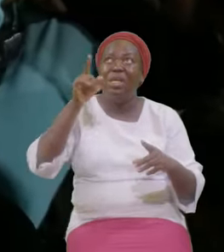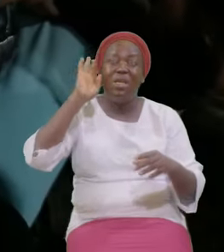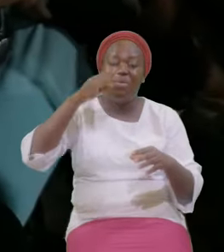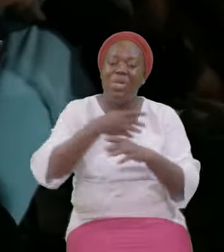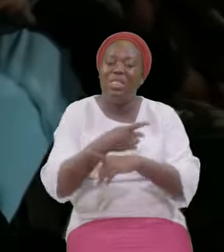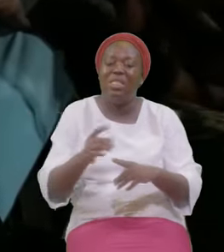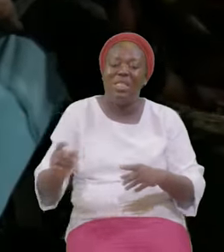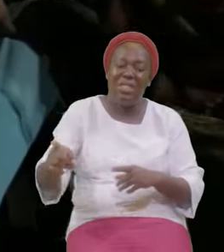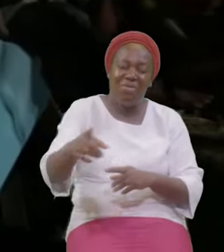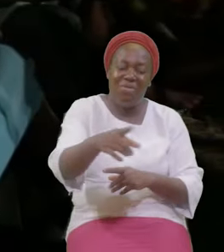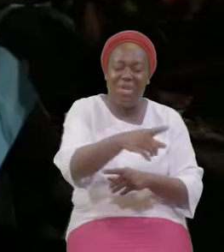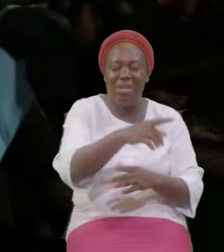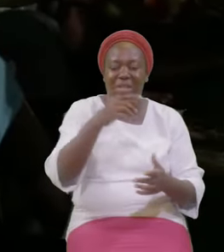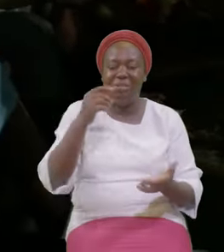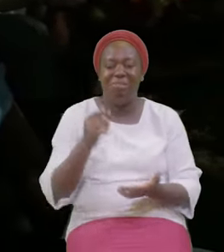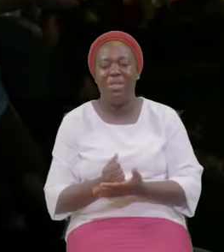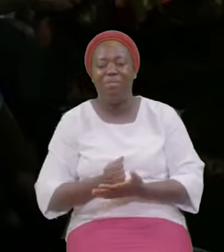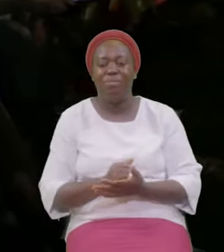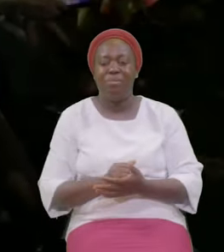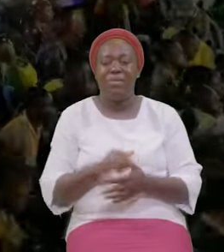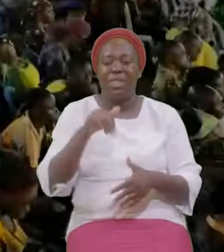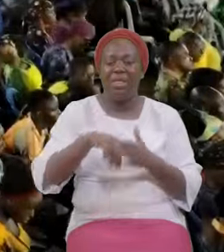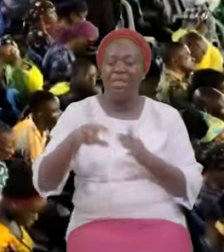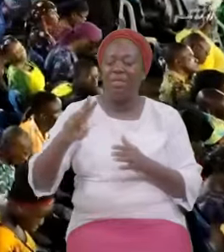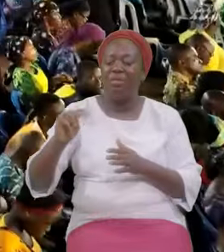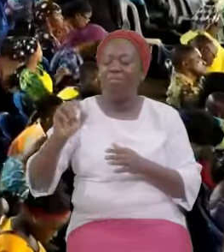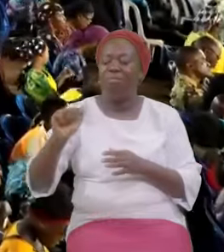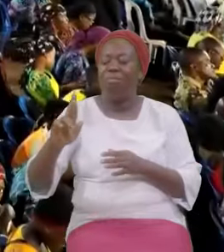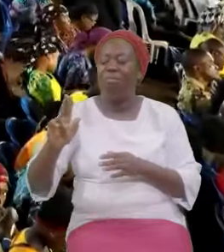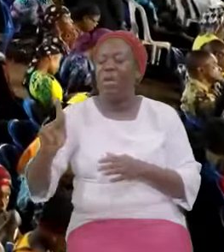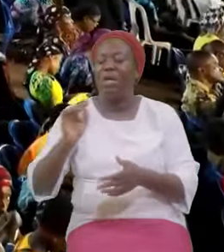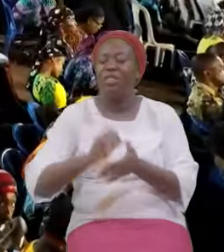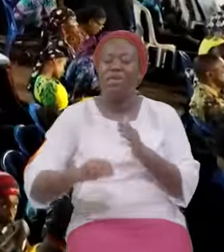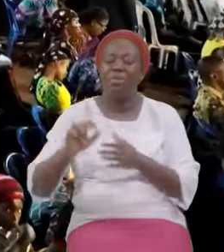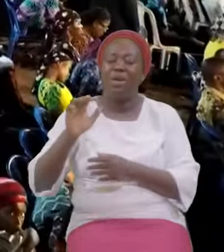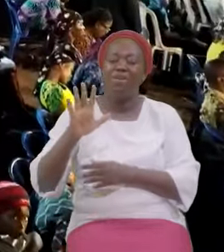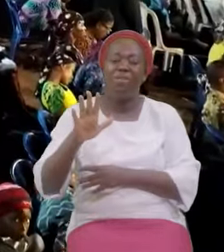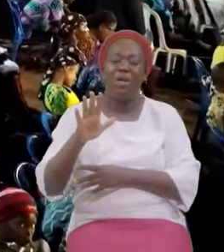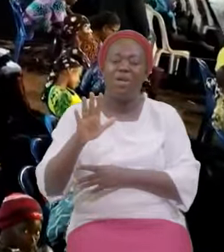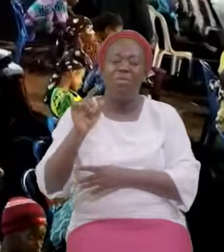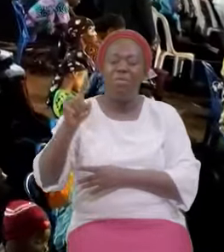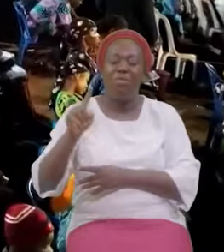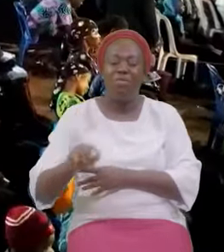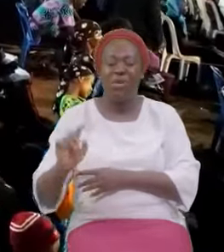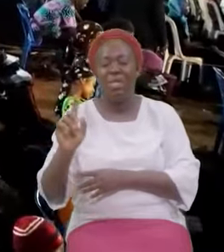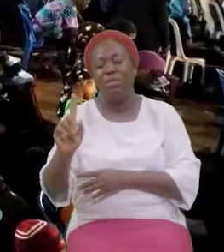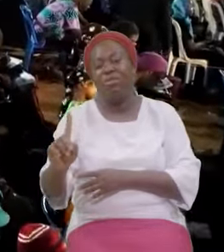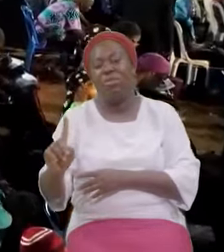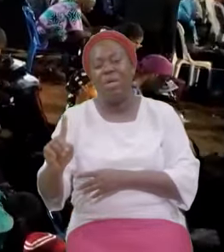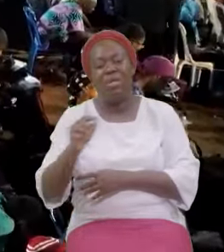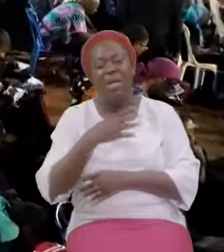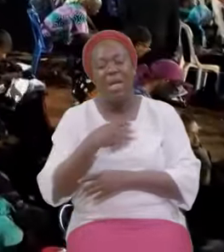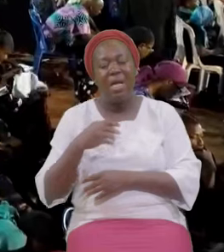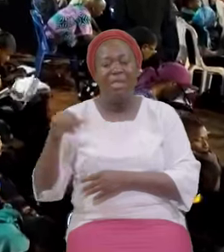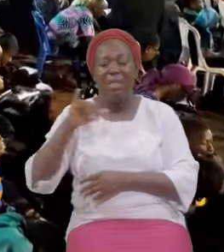deliver you. In Mark chapter 5, I'm reading from verse 1, and they came